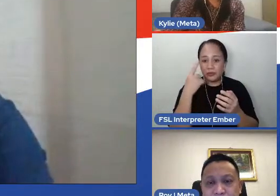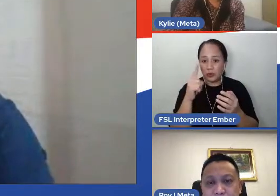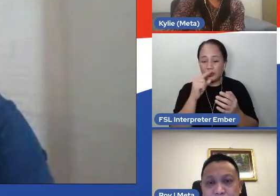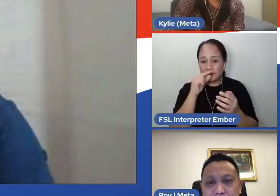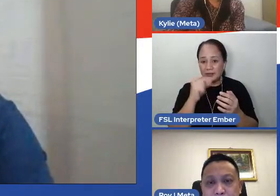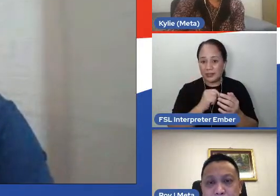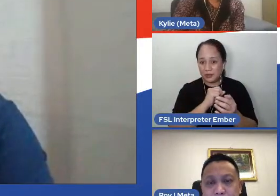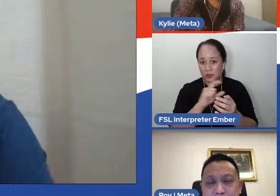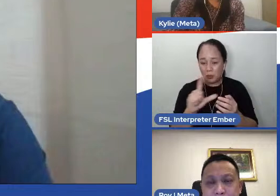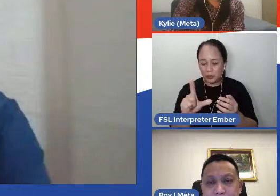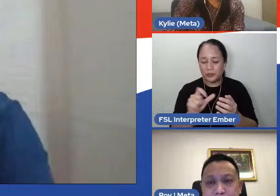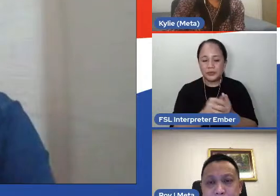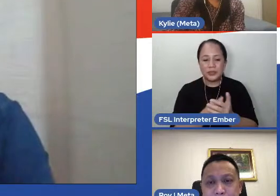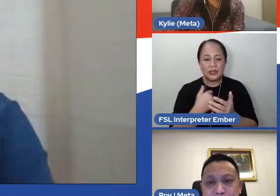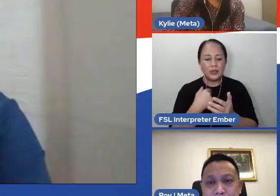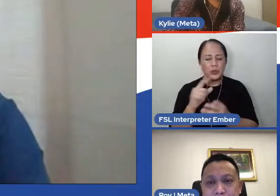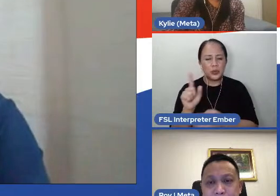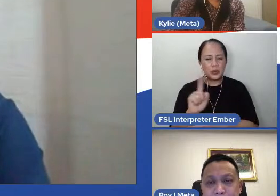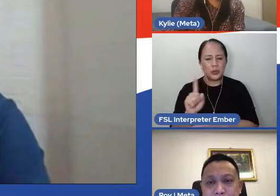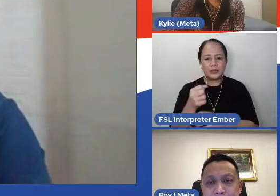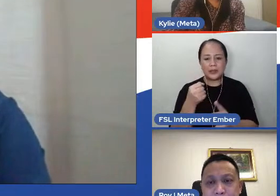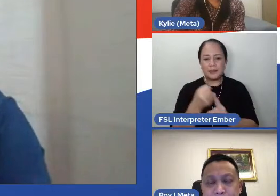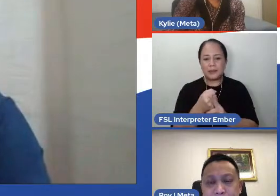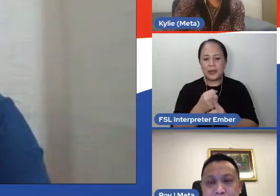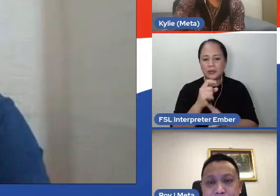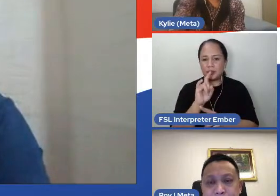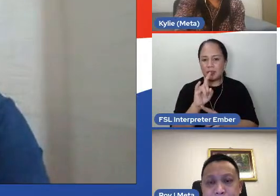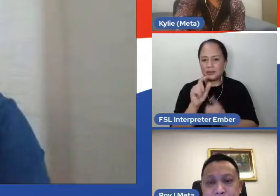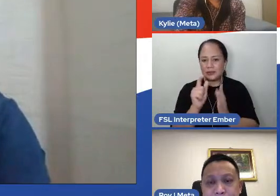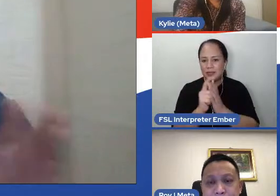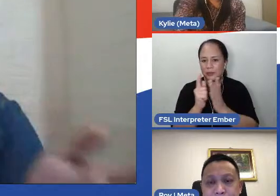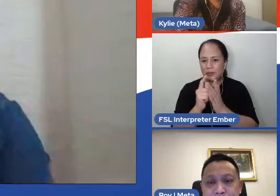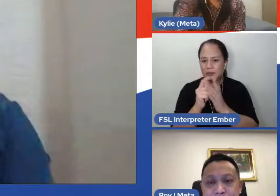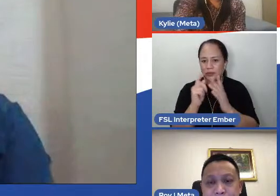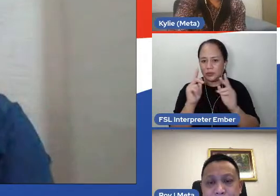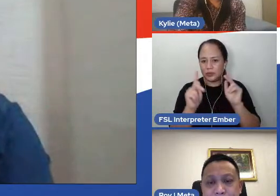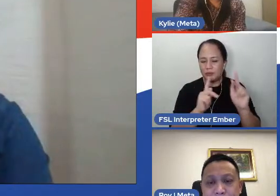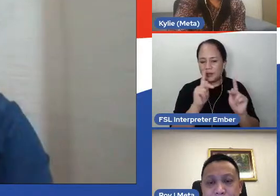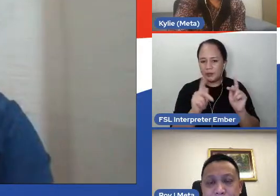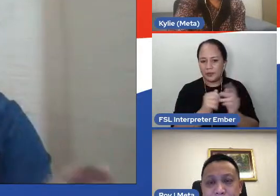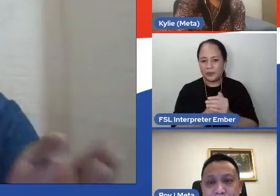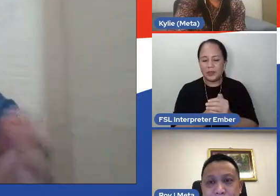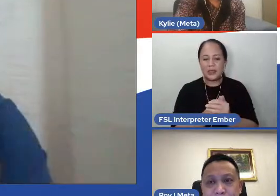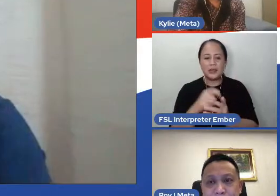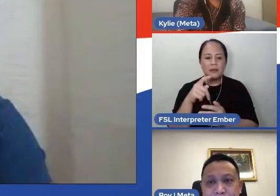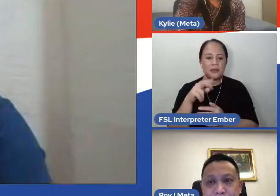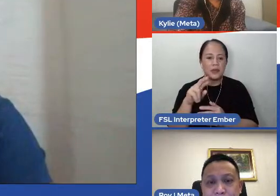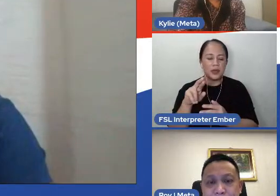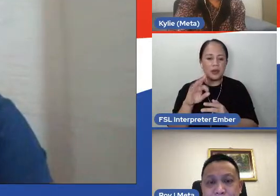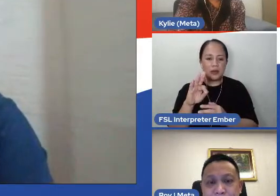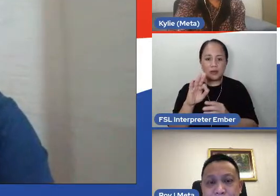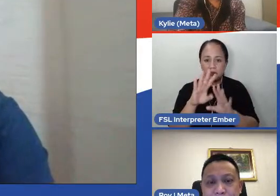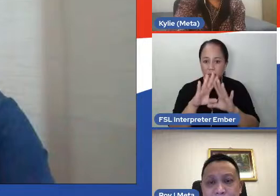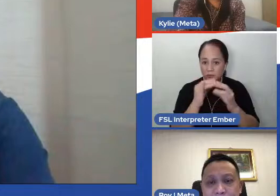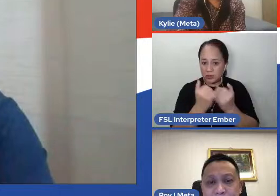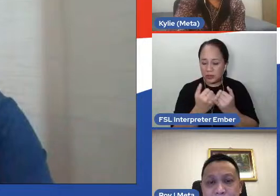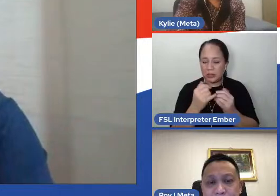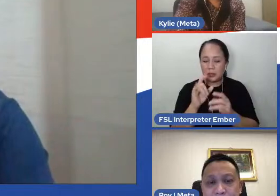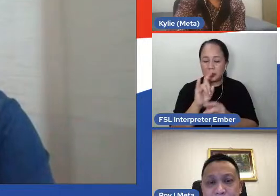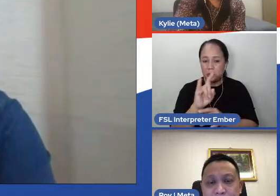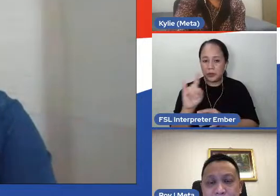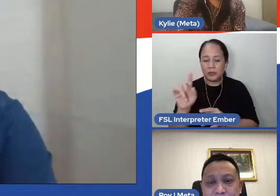now. What has been the impact of the ads library to the public, to the PR firms, and the advertisers, and to the